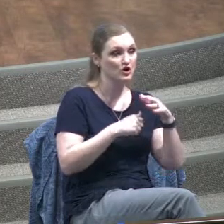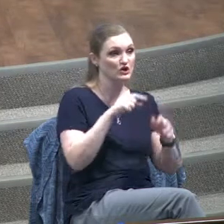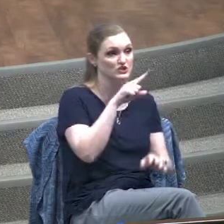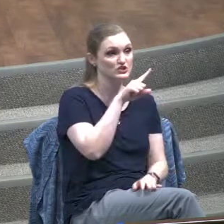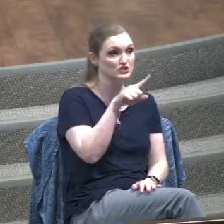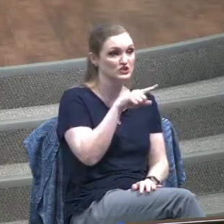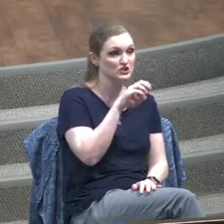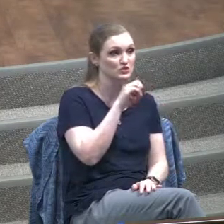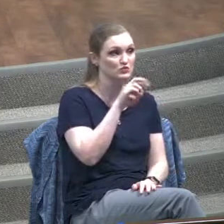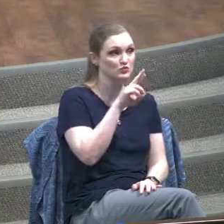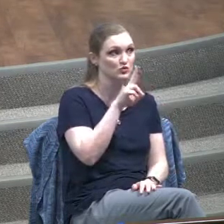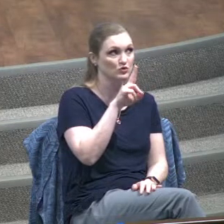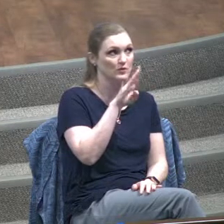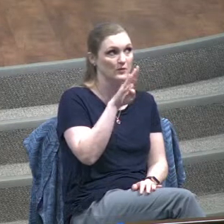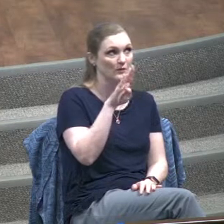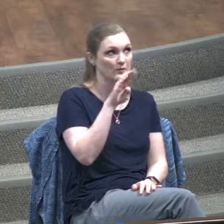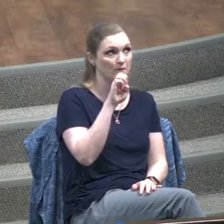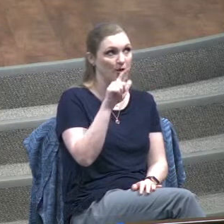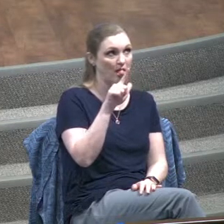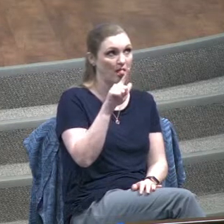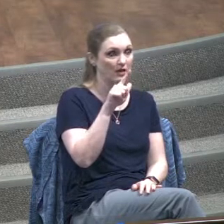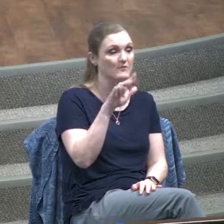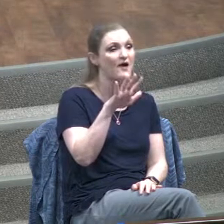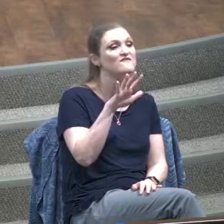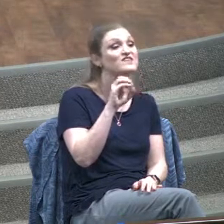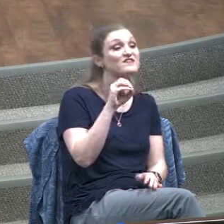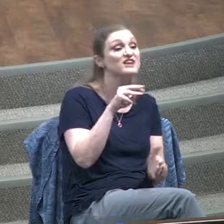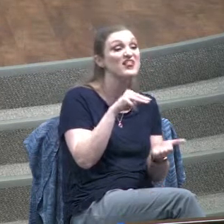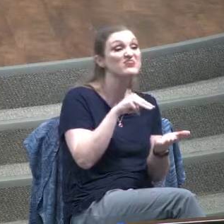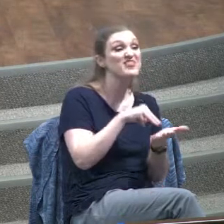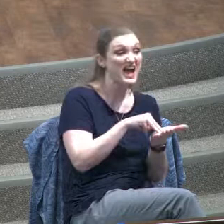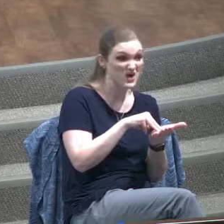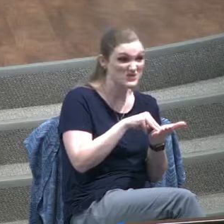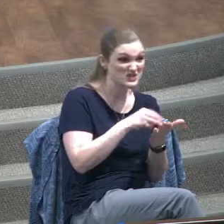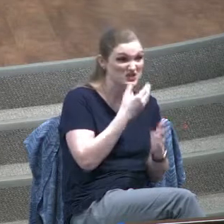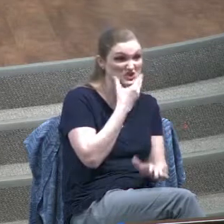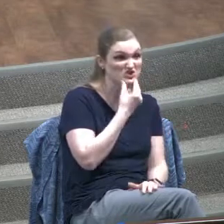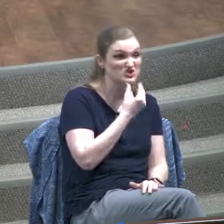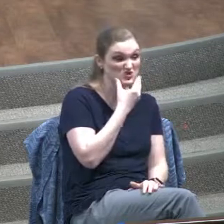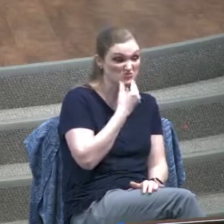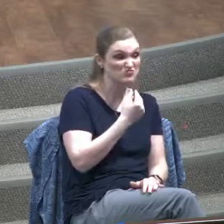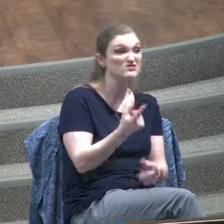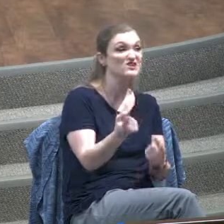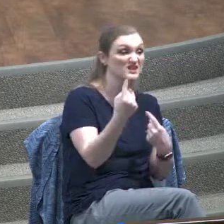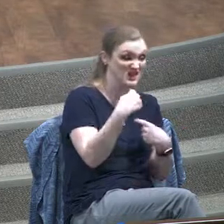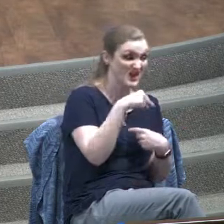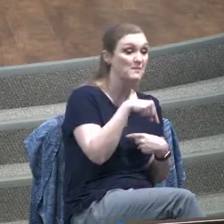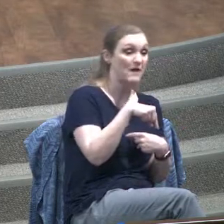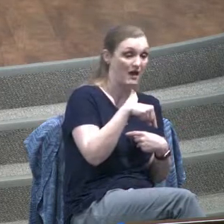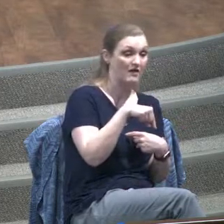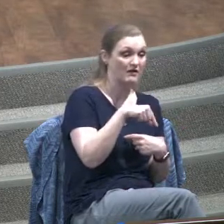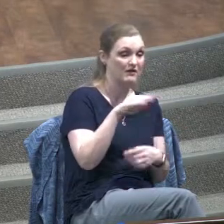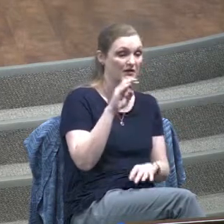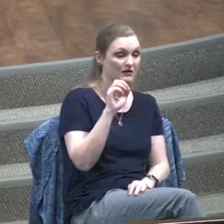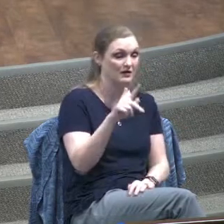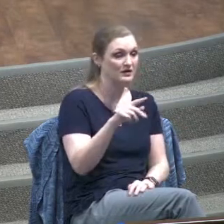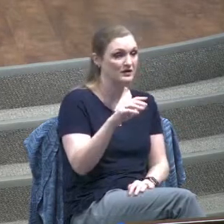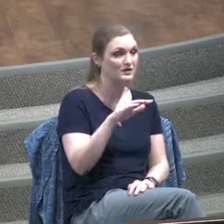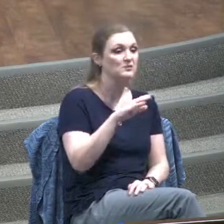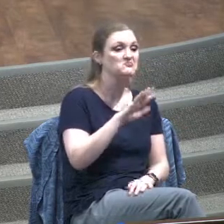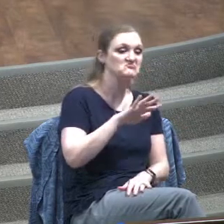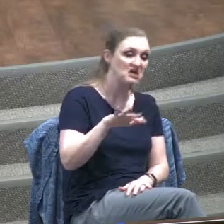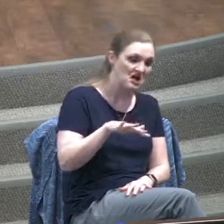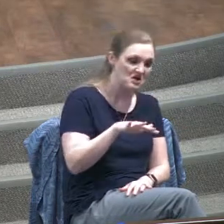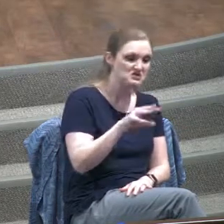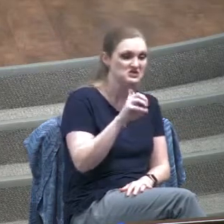Zerubbabel. About 50,000 Jews came back under Zerubbabel. So around